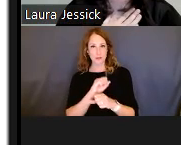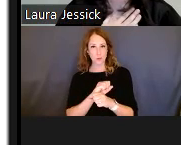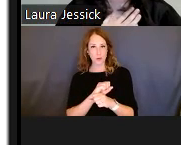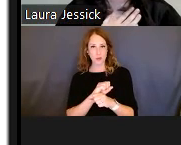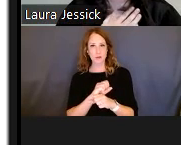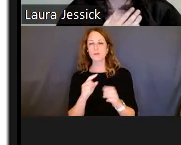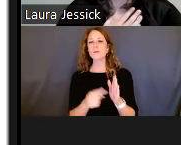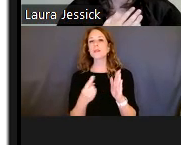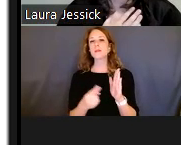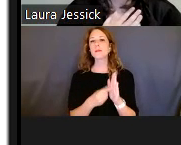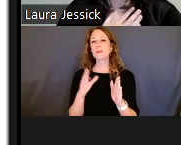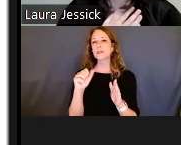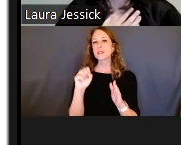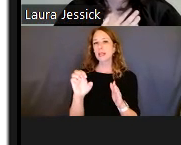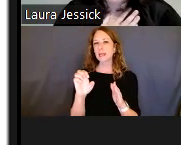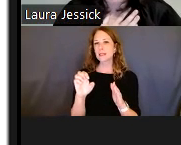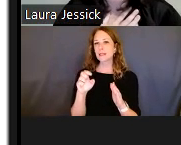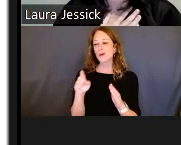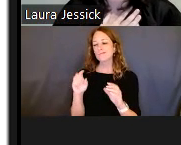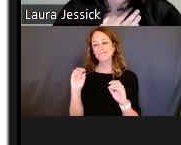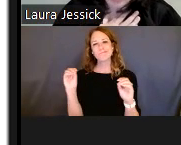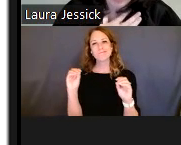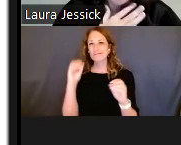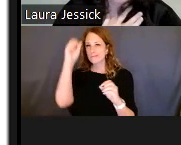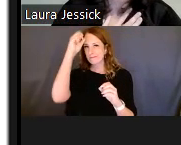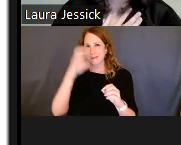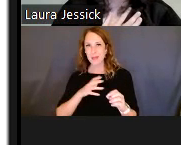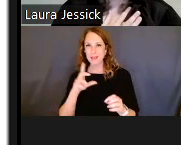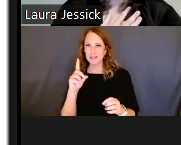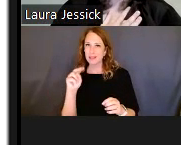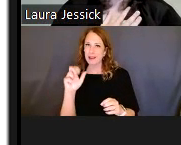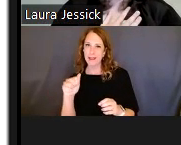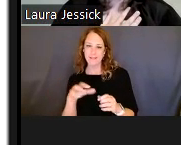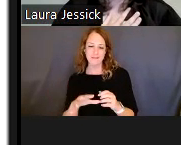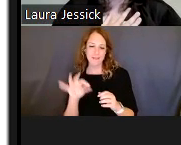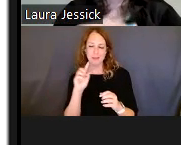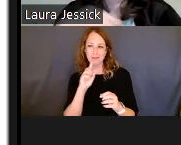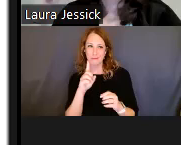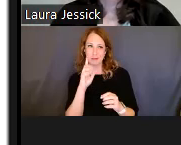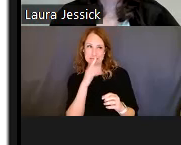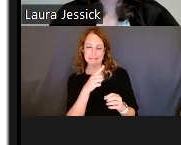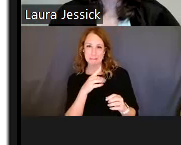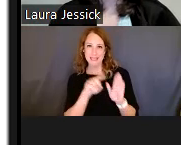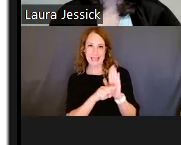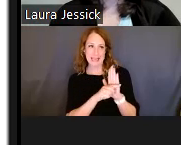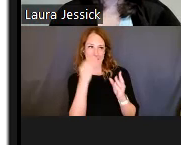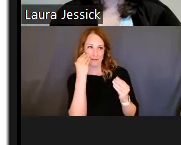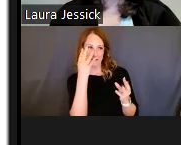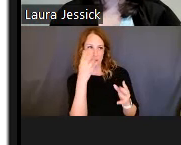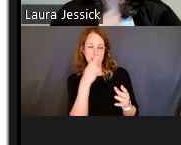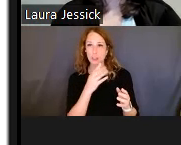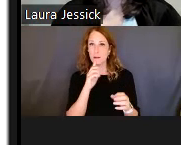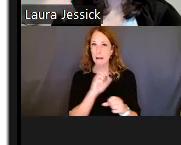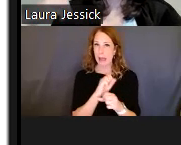I would get a case and it would be, "Oh, there is no male DNA found in this kit. This is going to be really upsetting to the survivor." And it was good news for